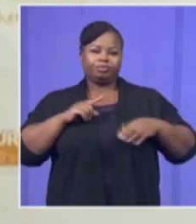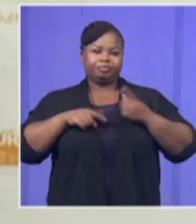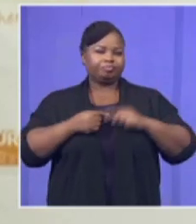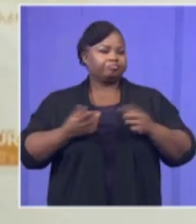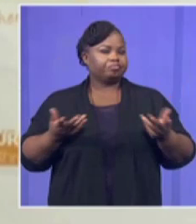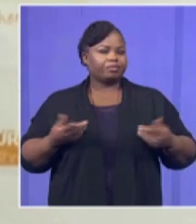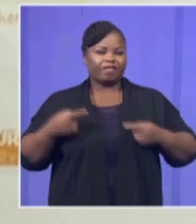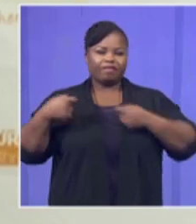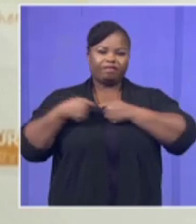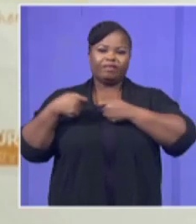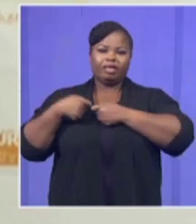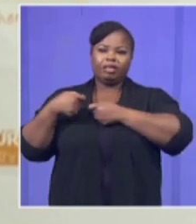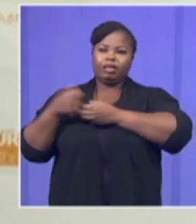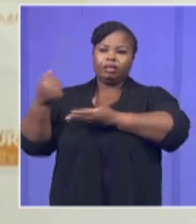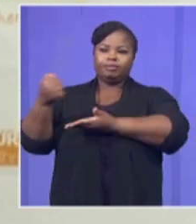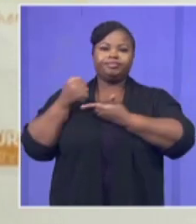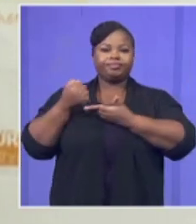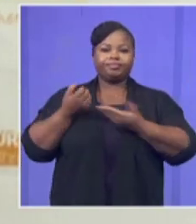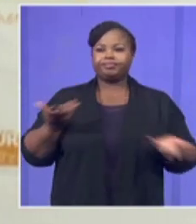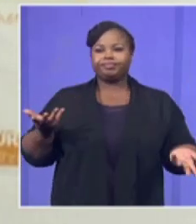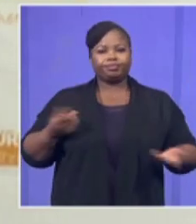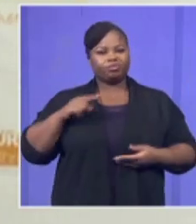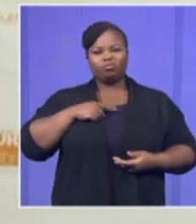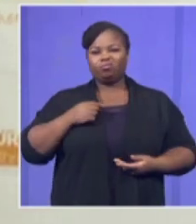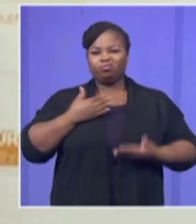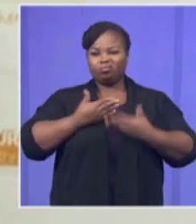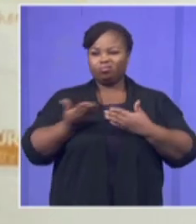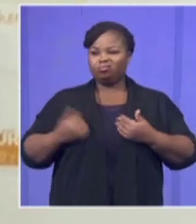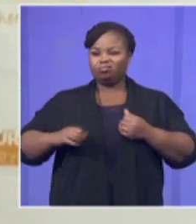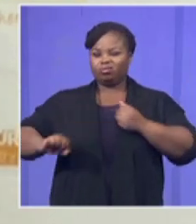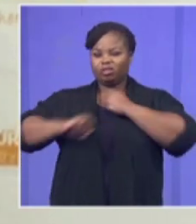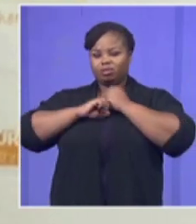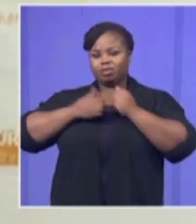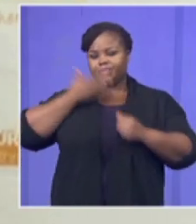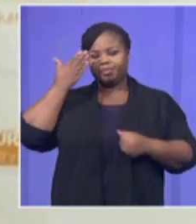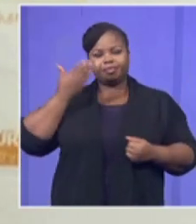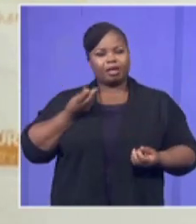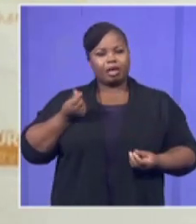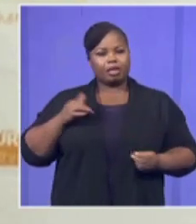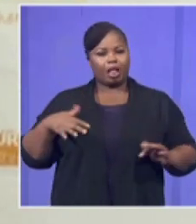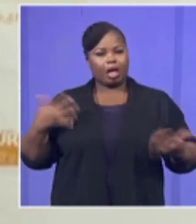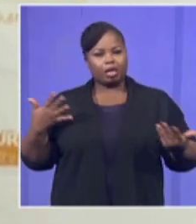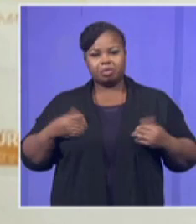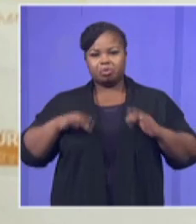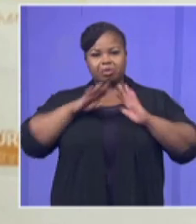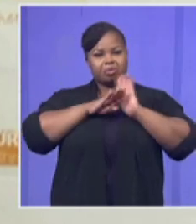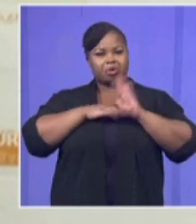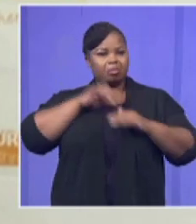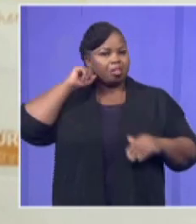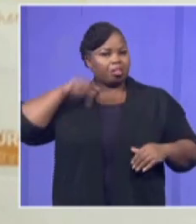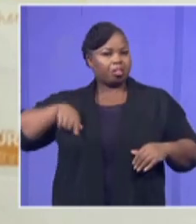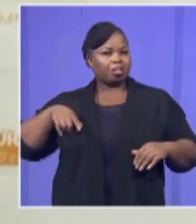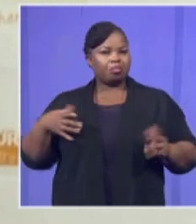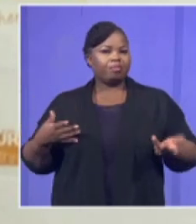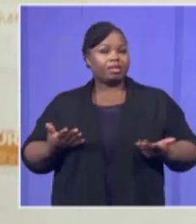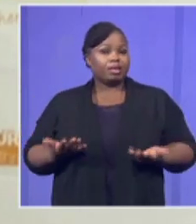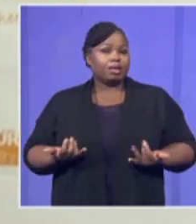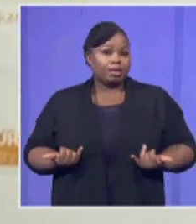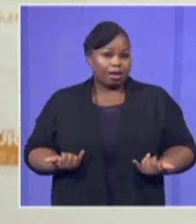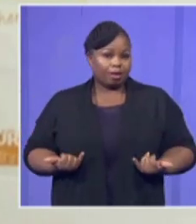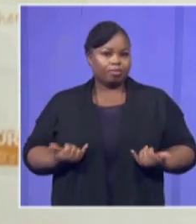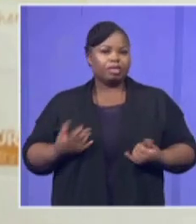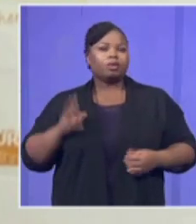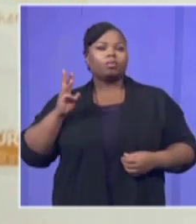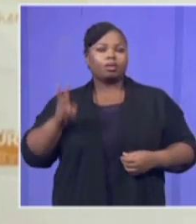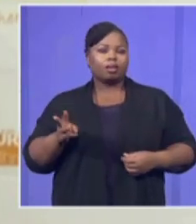of funding, that as artists, they feel like they are not supported enough, they are not funded enough for their programs and for their initiatives. But I will let them